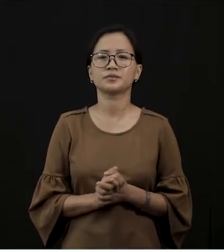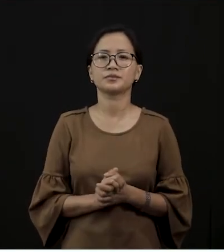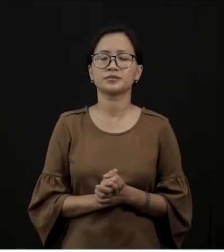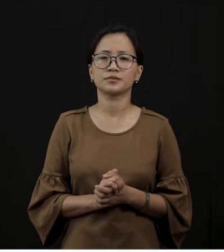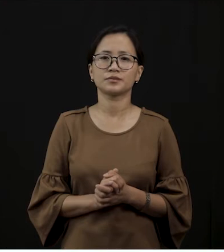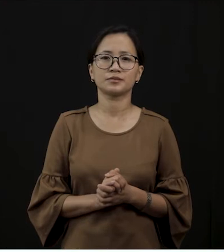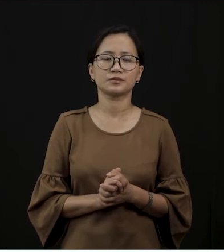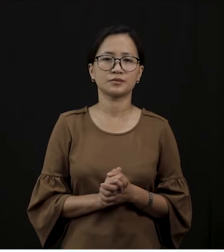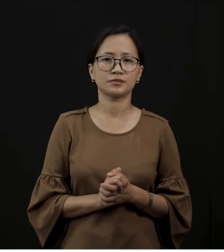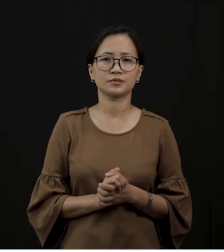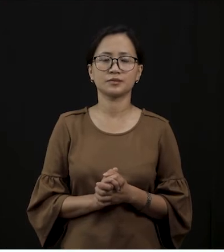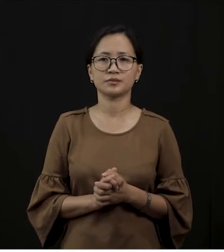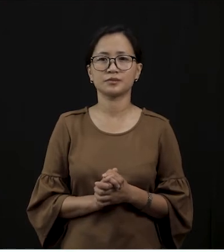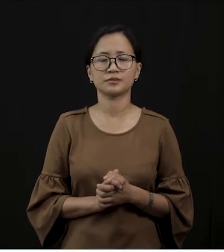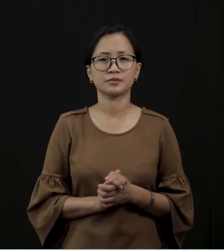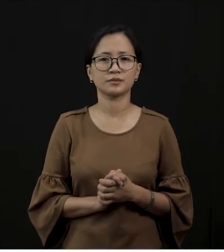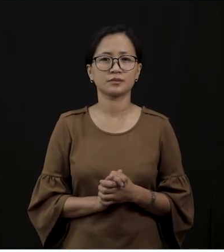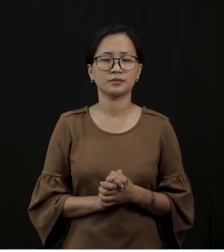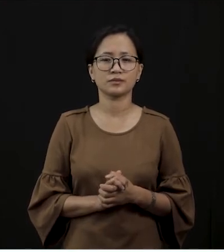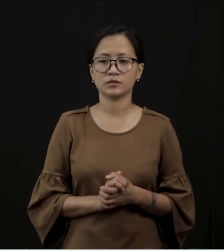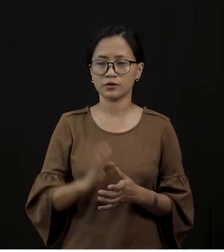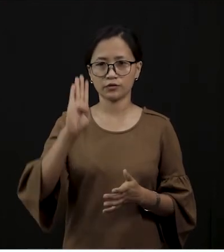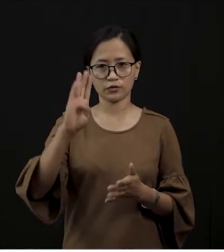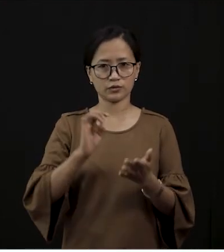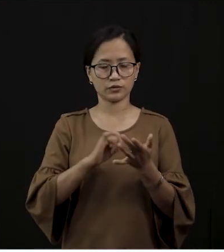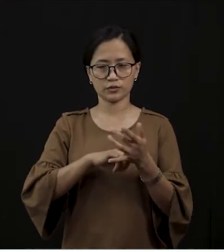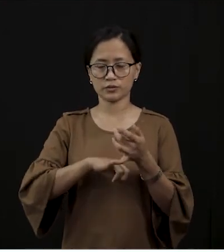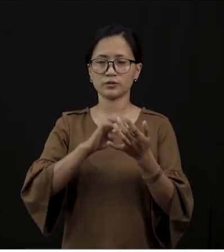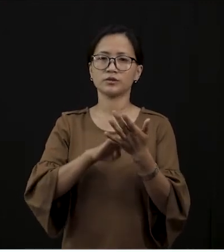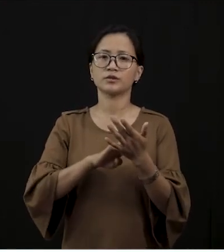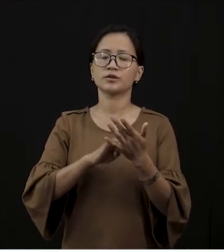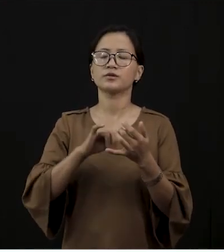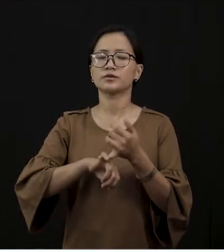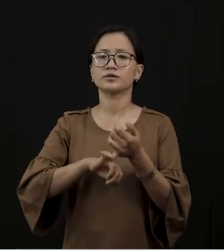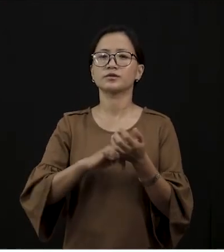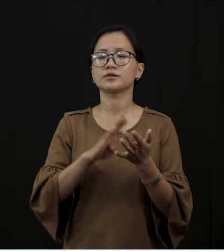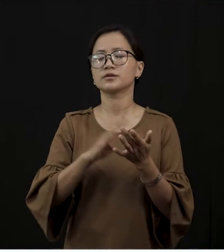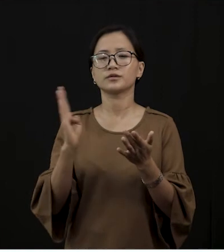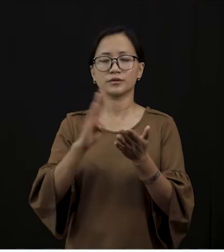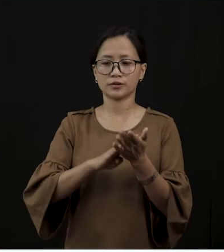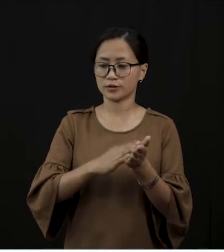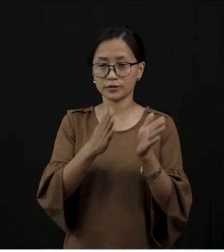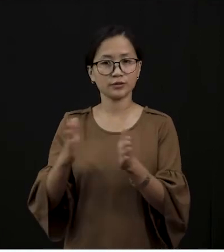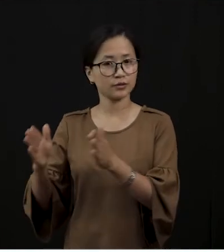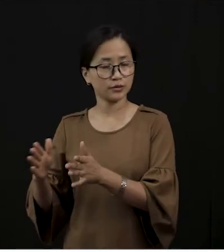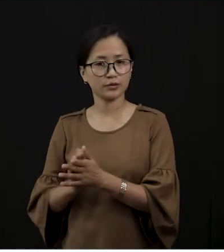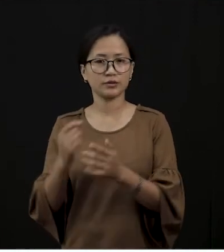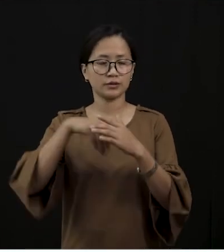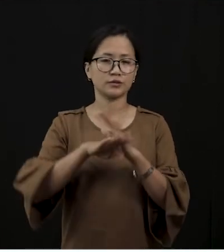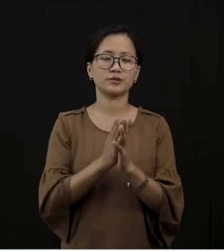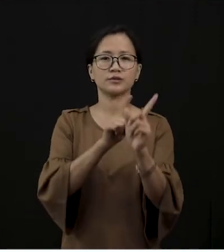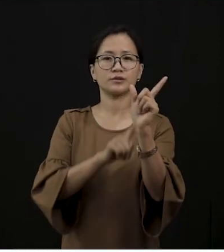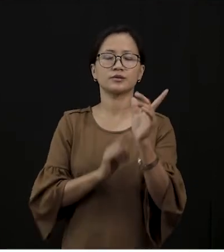season change from place to place. There are 4 seasons in a year. The seasons come one after another or